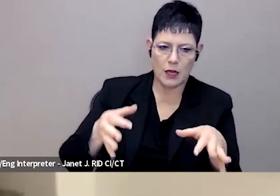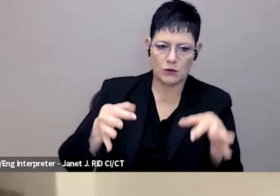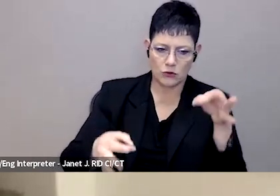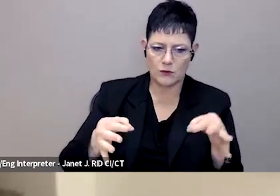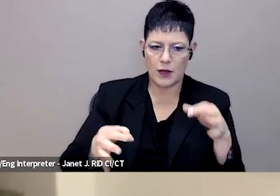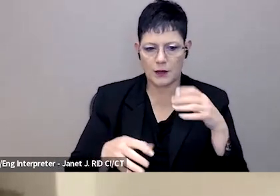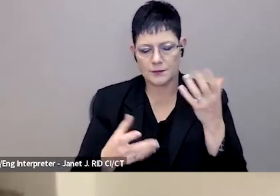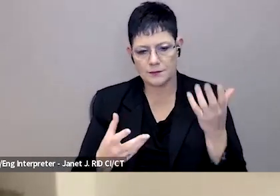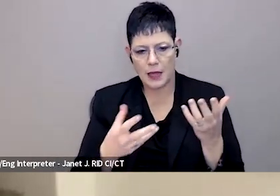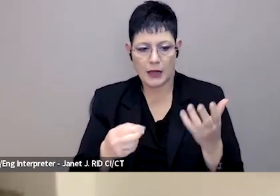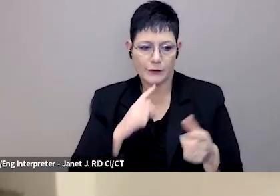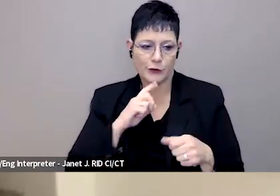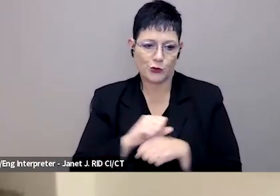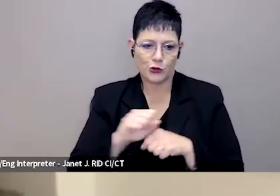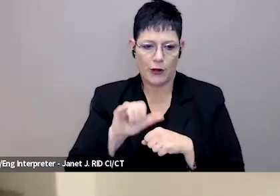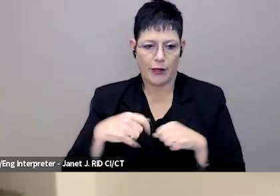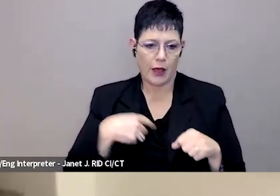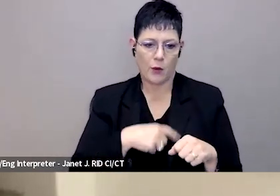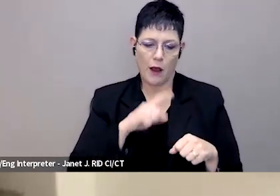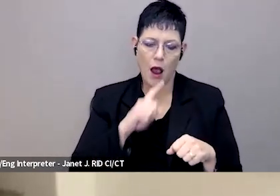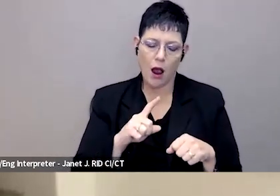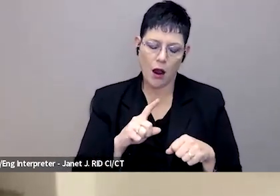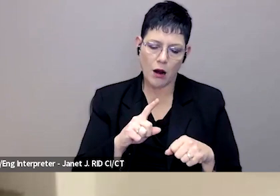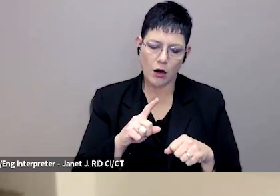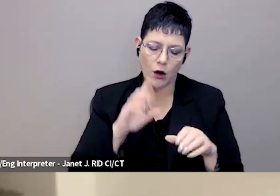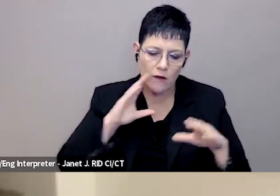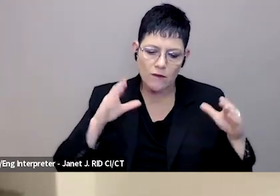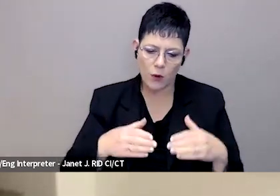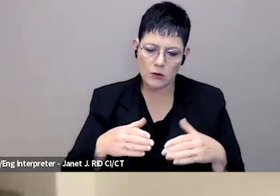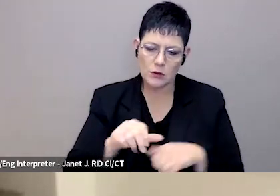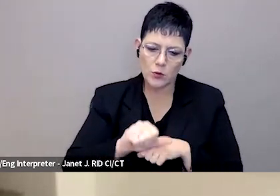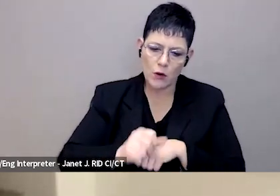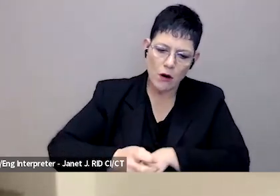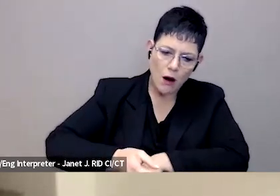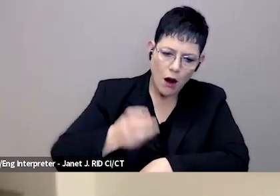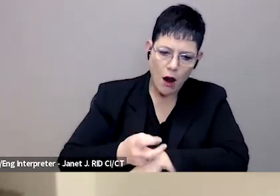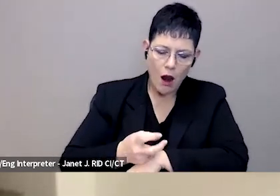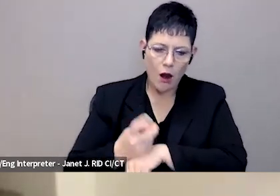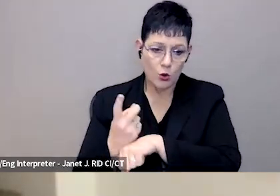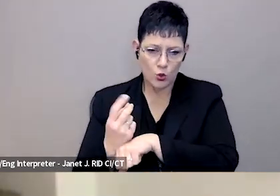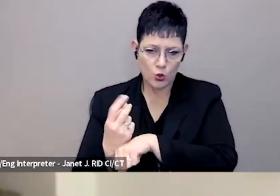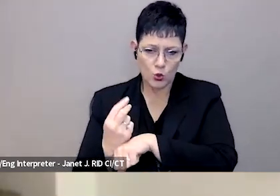ensuring that we are working very, very hard to both